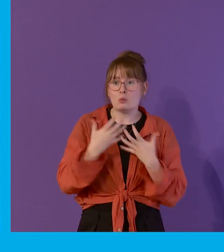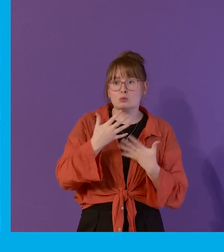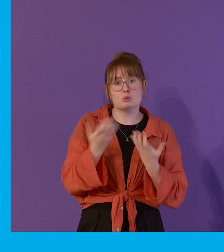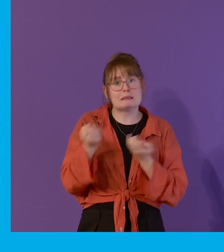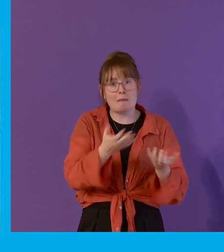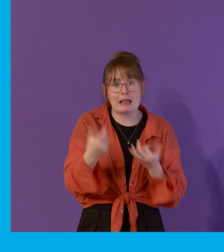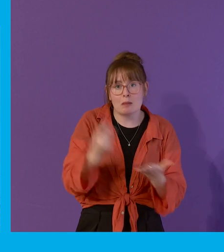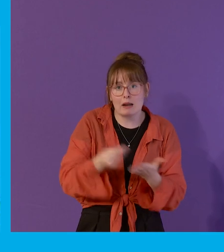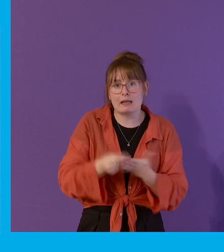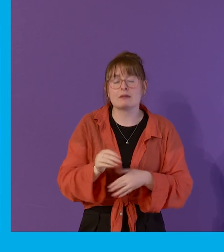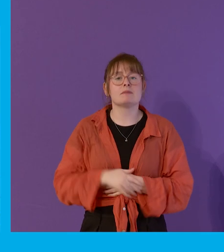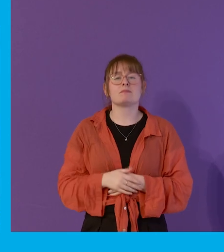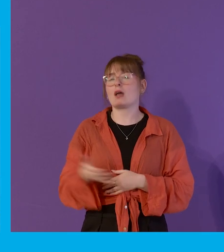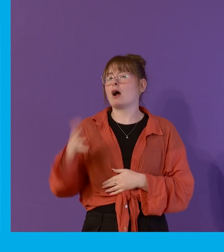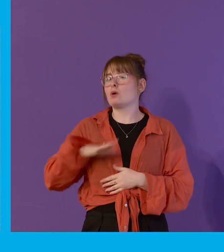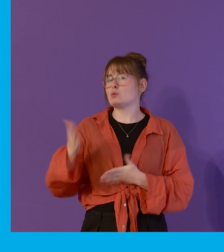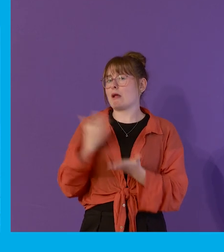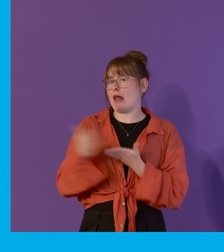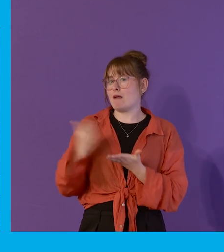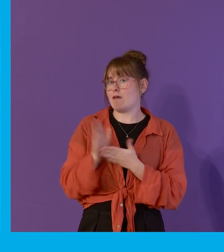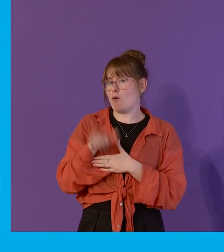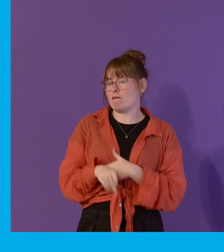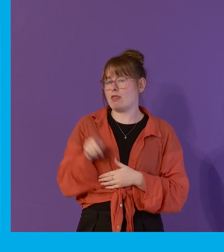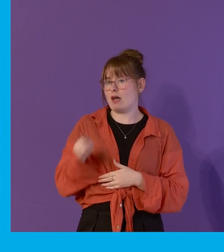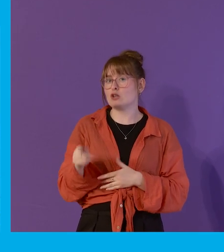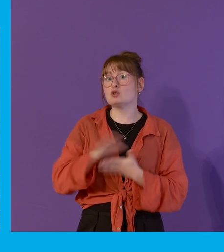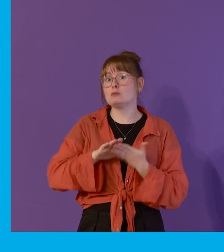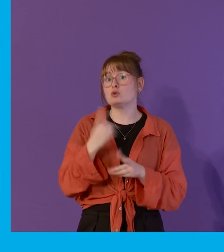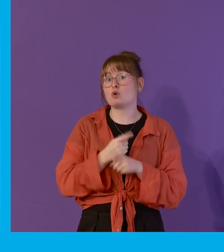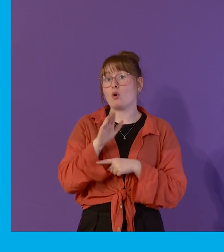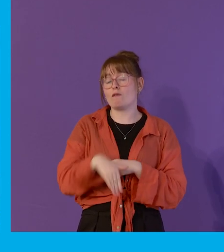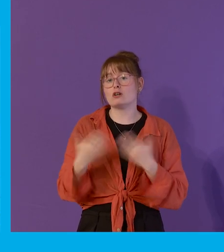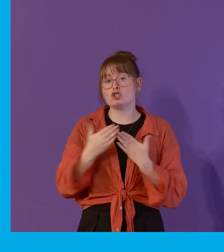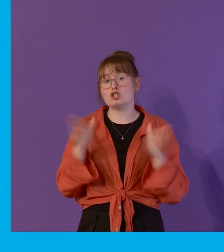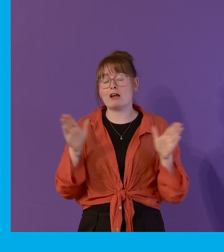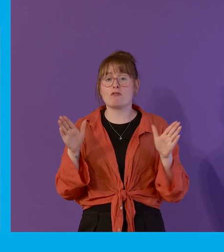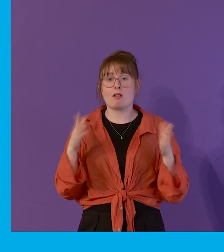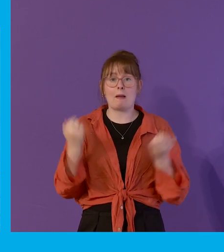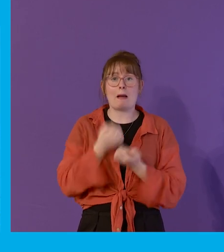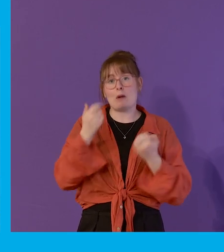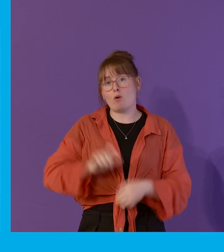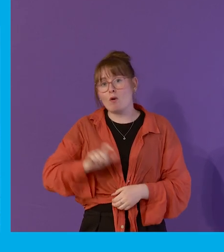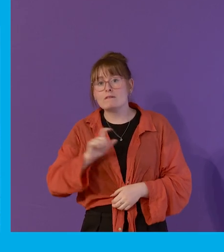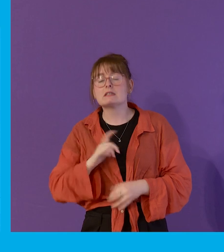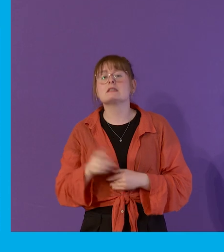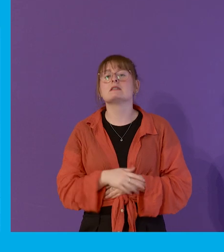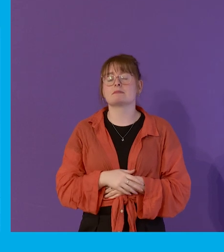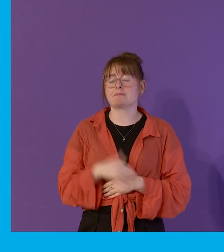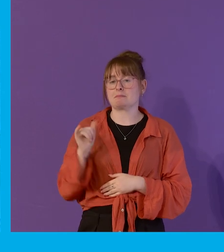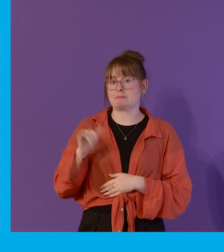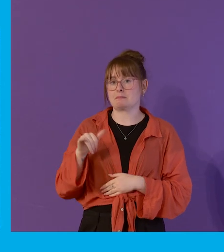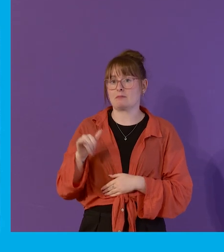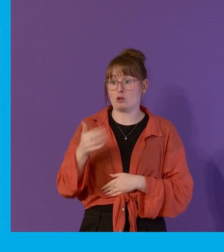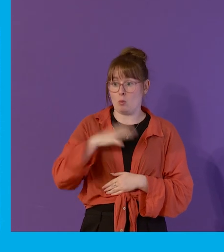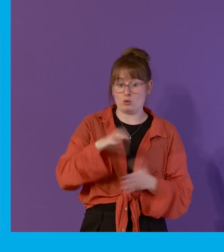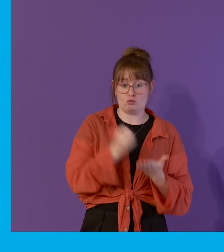I just clarify on that that point, Esther? Are you talking about the general power of competence, that kind of thing? Yeah. Yeah, okay. Absolutely. Being able to raise